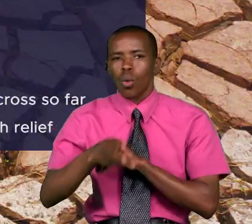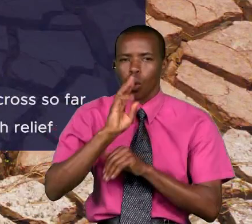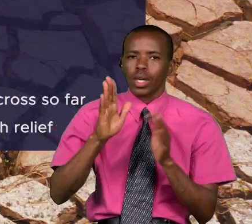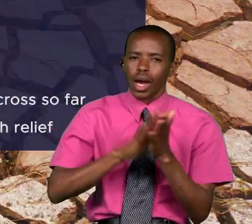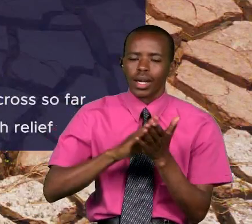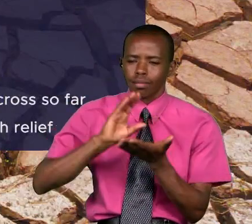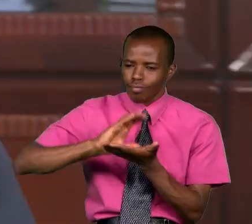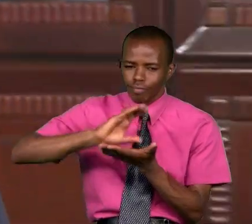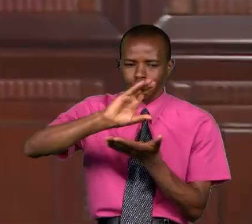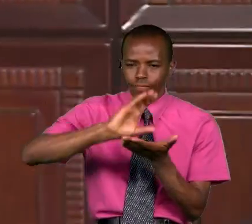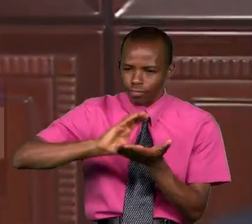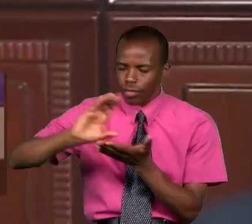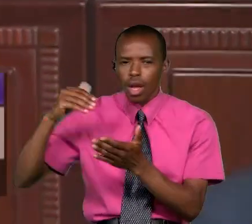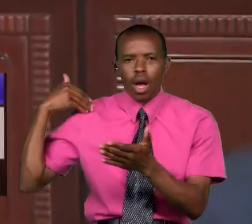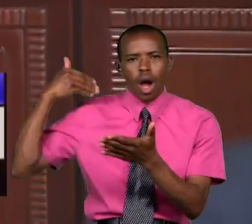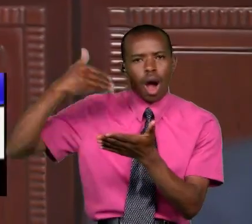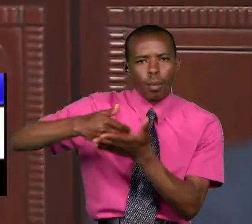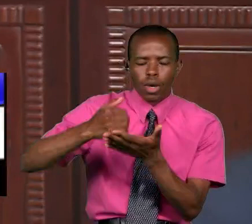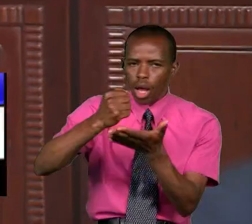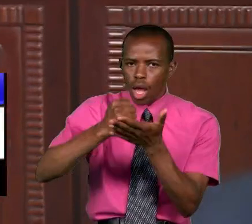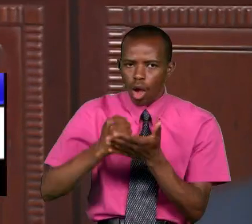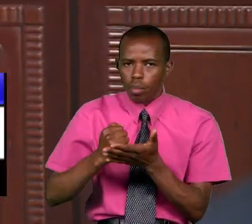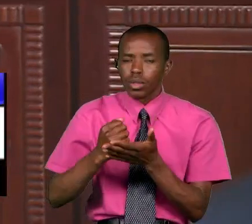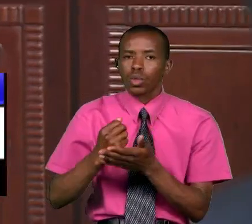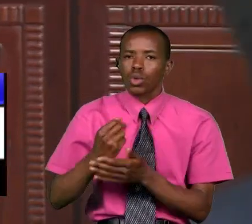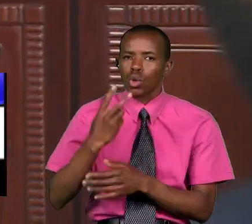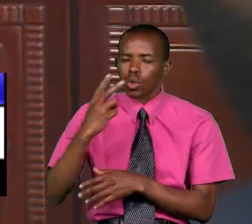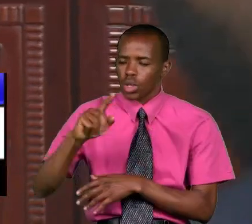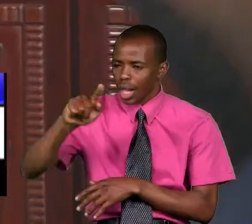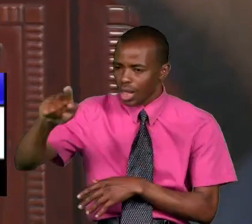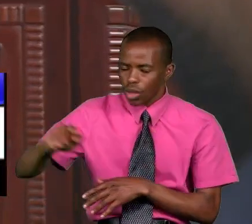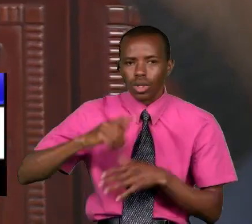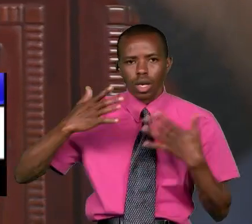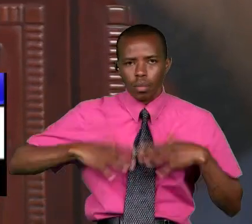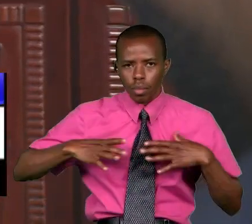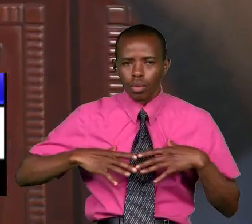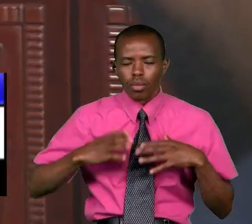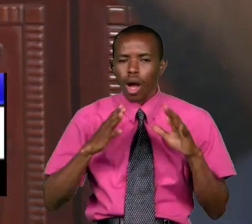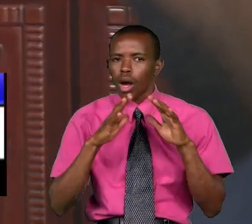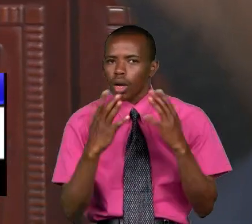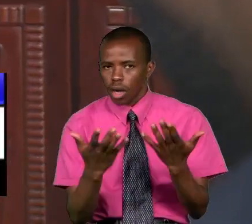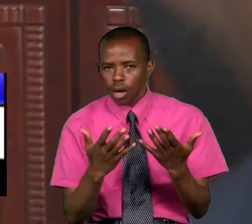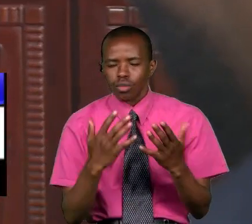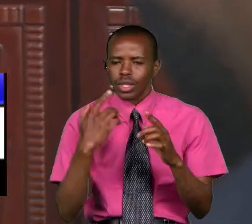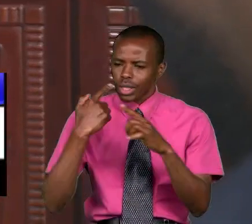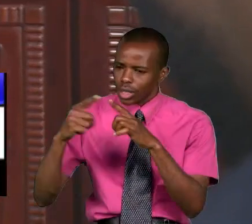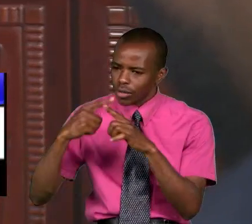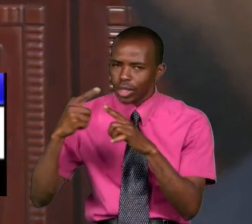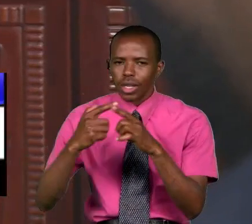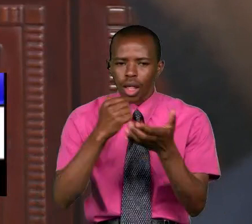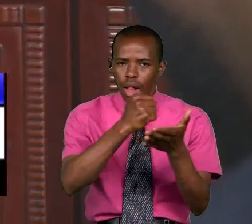cash transfers. So far, we've reached about 200,000 people, and this is through different